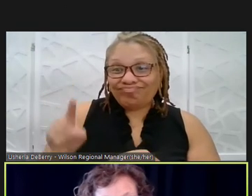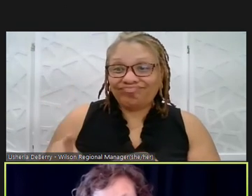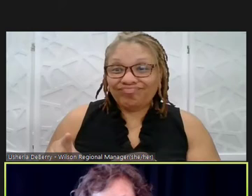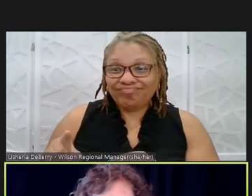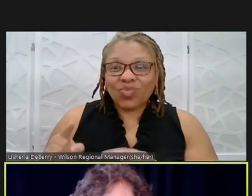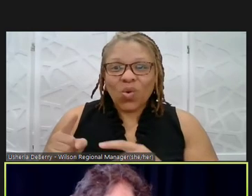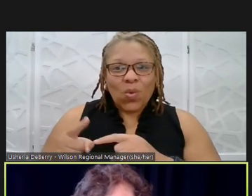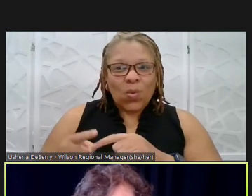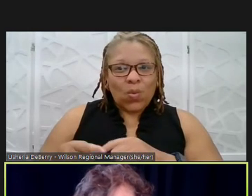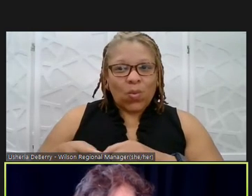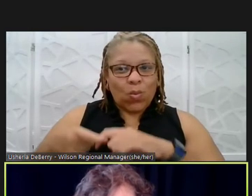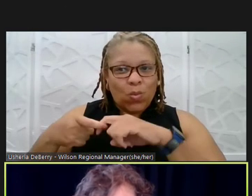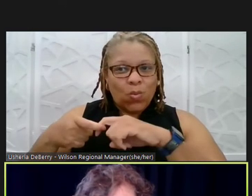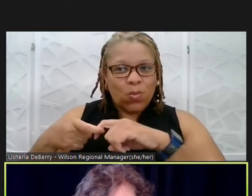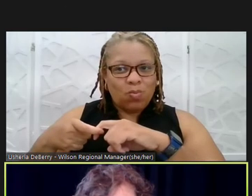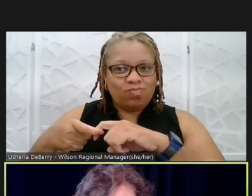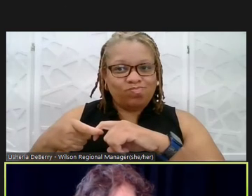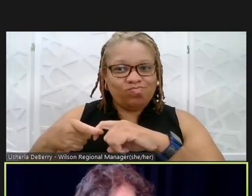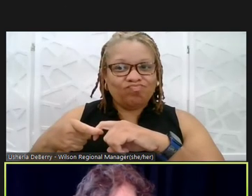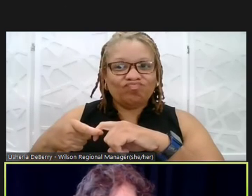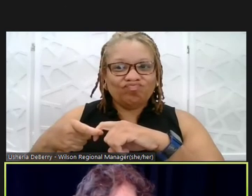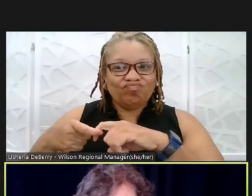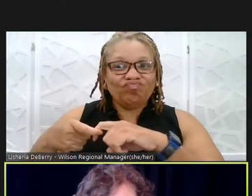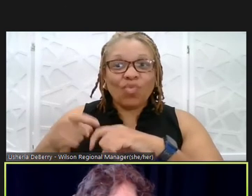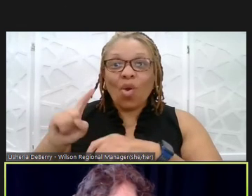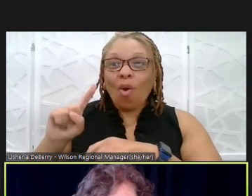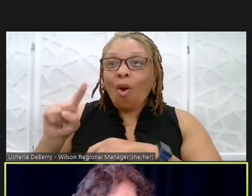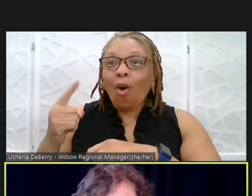I hope you enjoy our presentation.